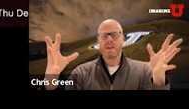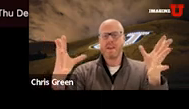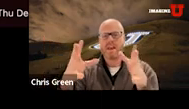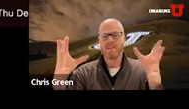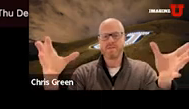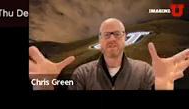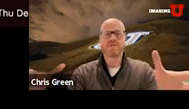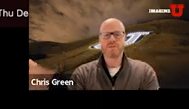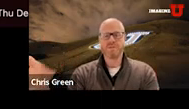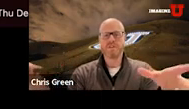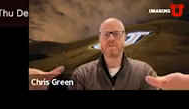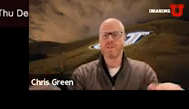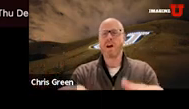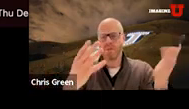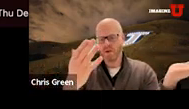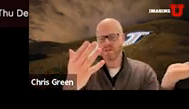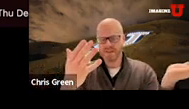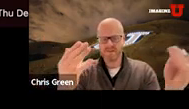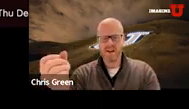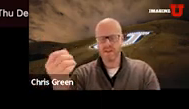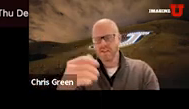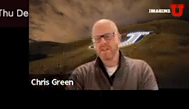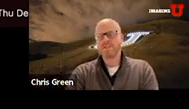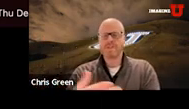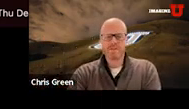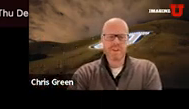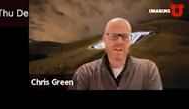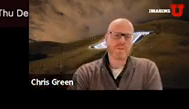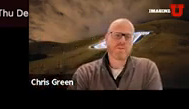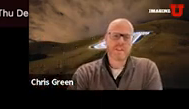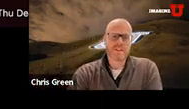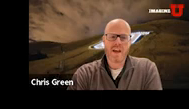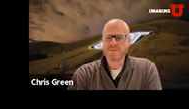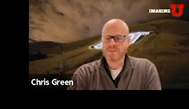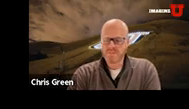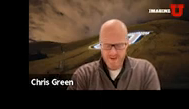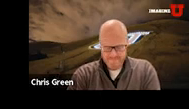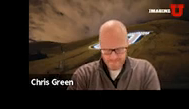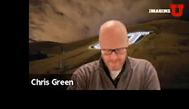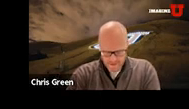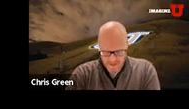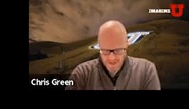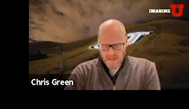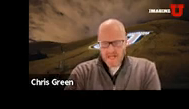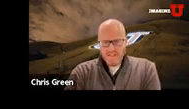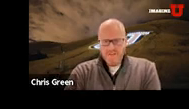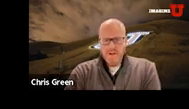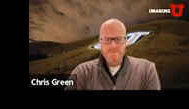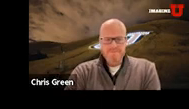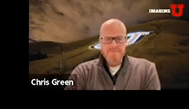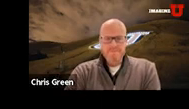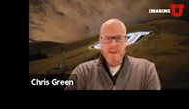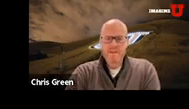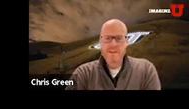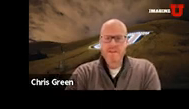players have a feature that you can upload this file to the video to get the captions to play.